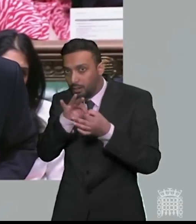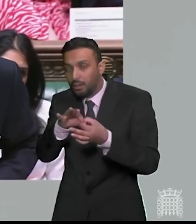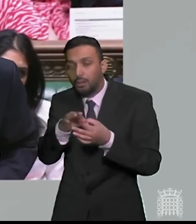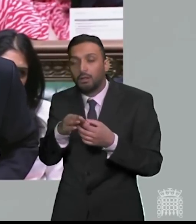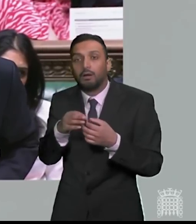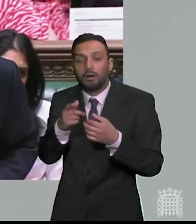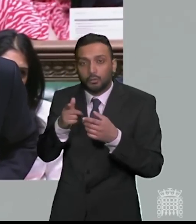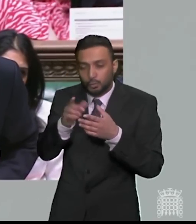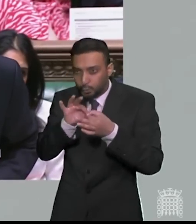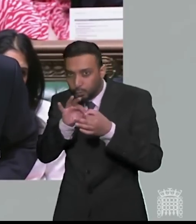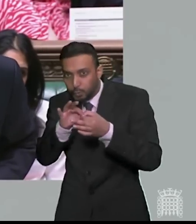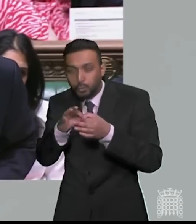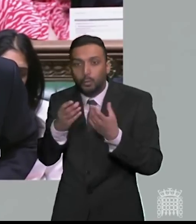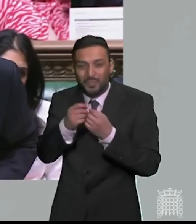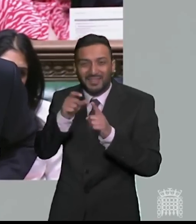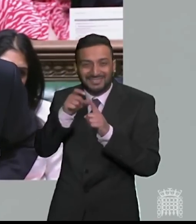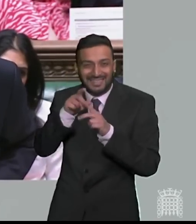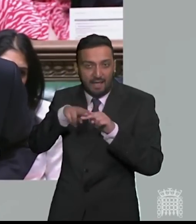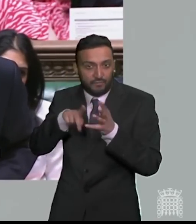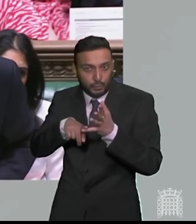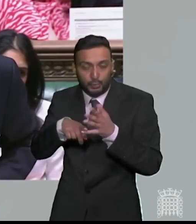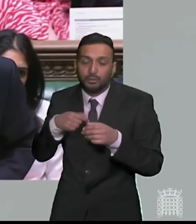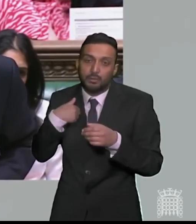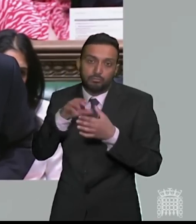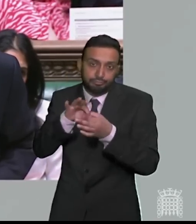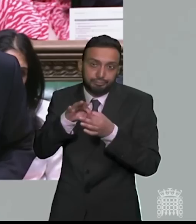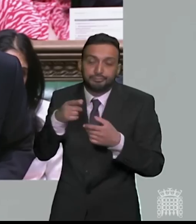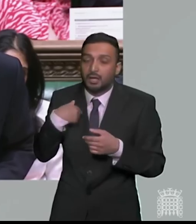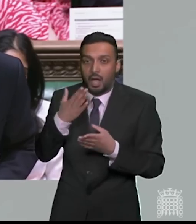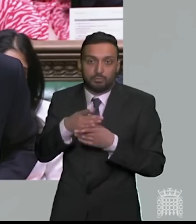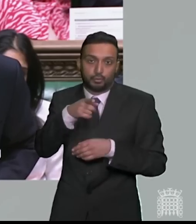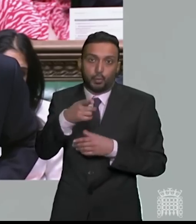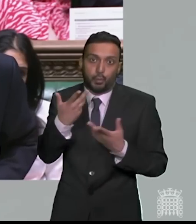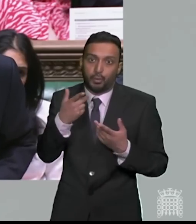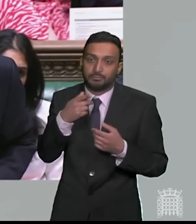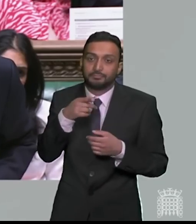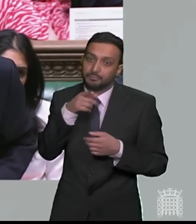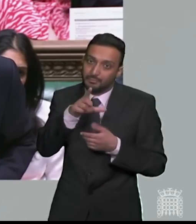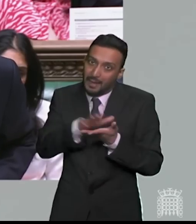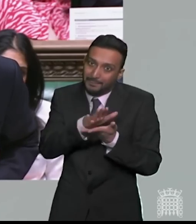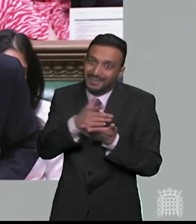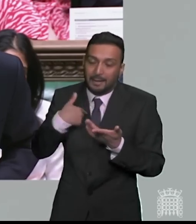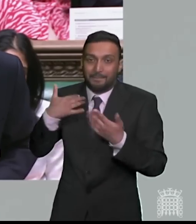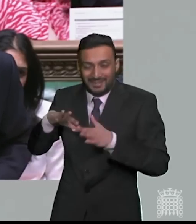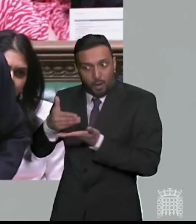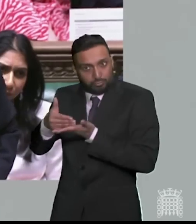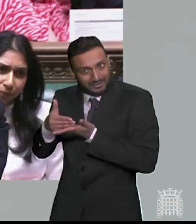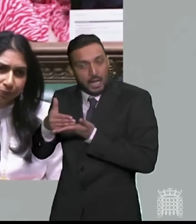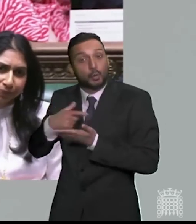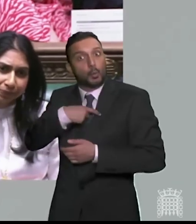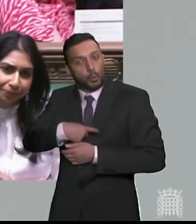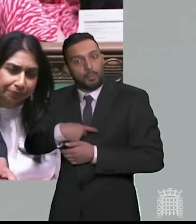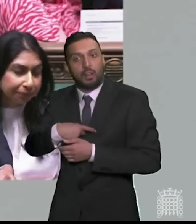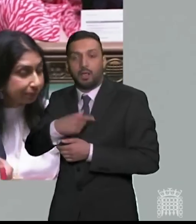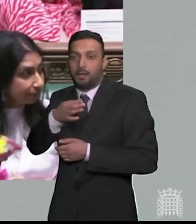find a resolution in the time we have. But I know he will also join me in being very happy that we protected access to human medicines in Northern Ireland, which was a